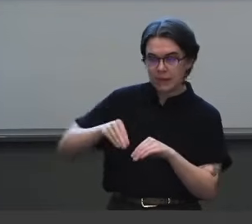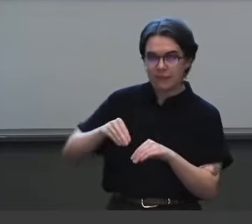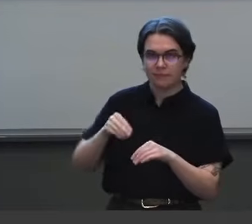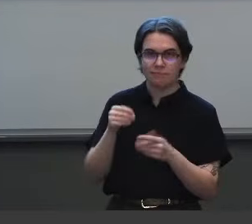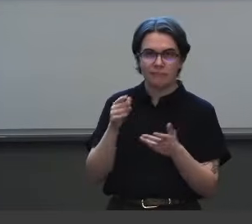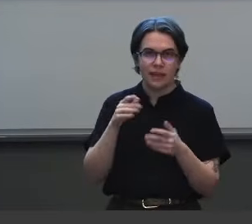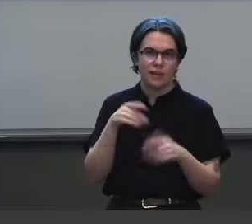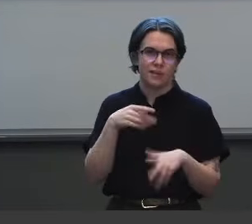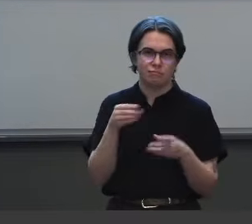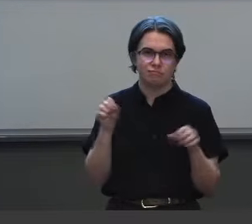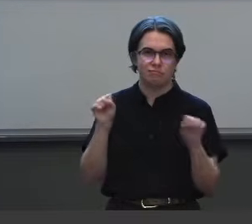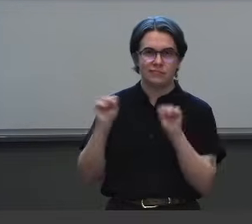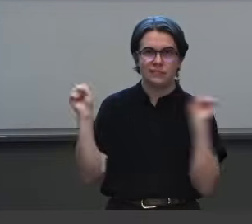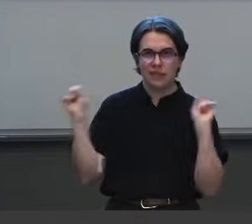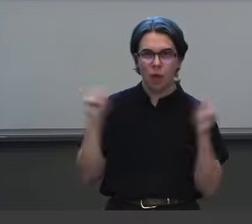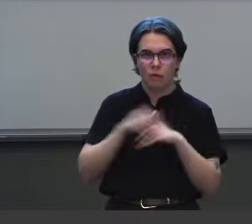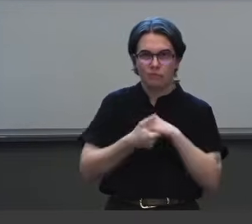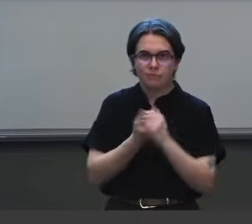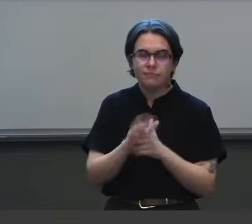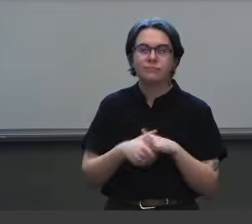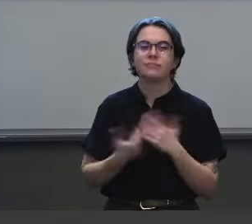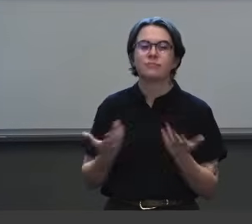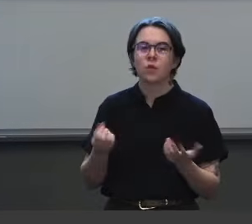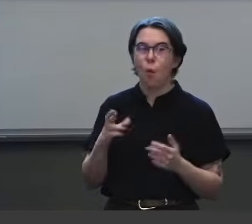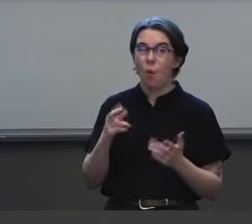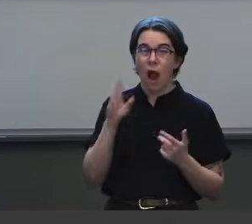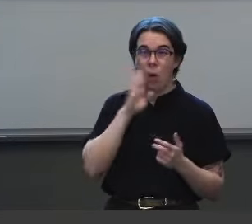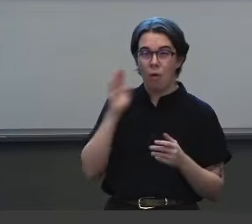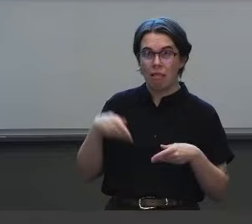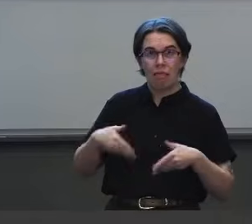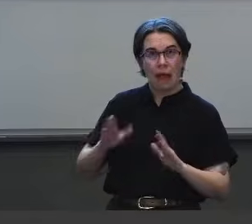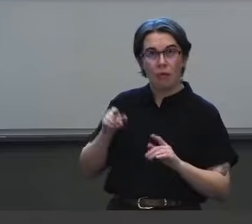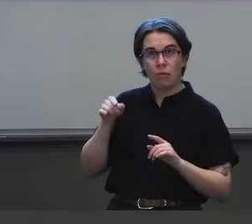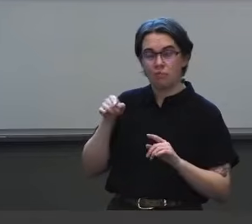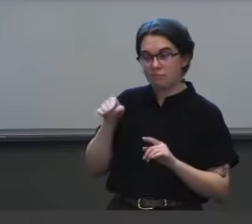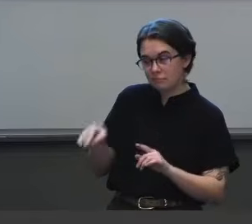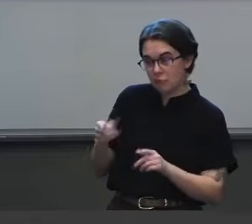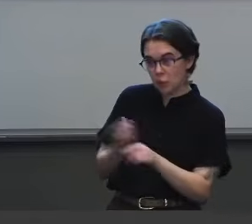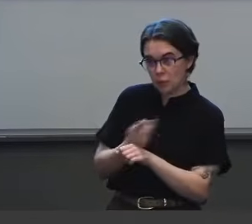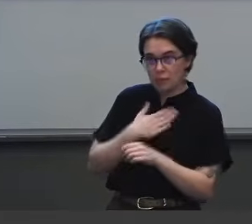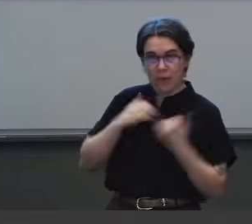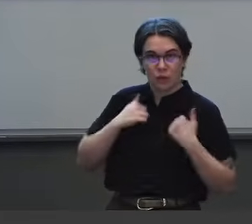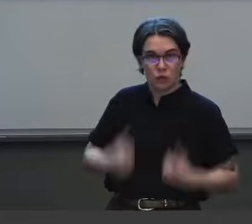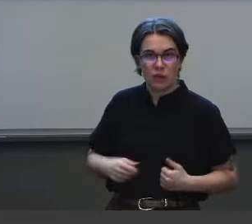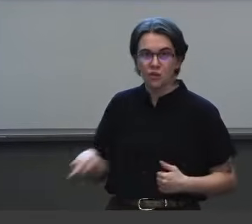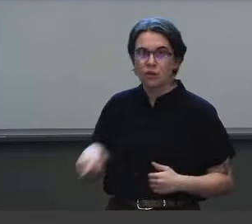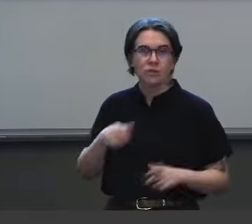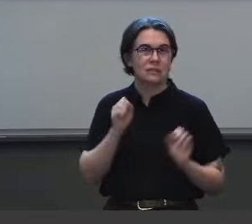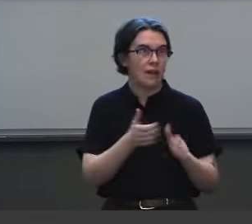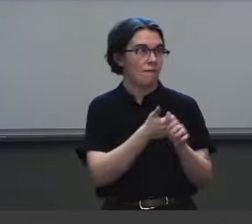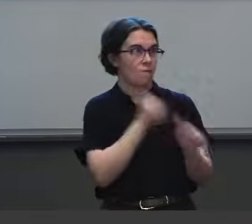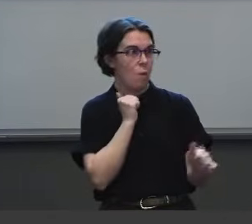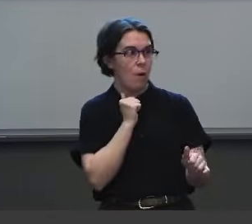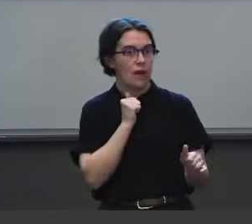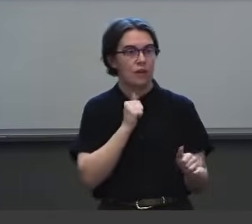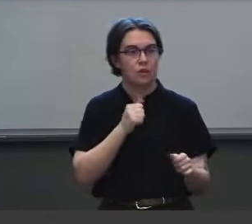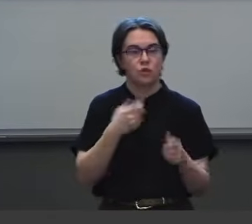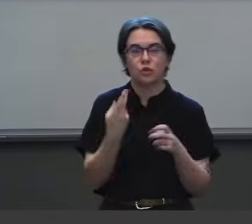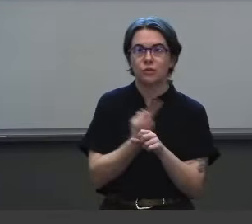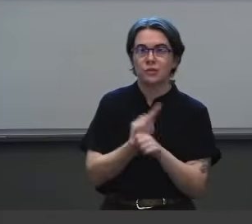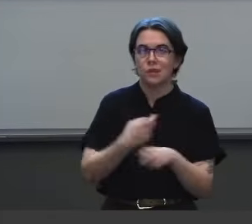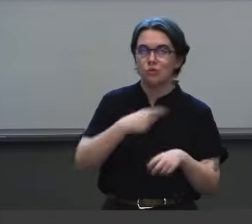he can use my sweater to avoid using the hand dryer. So this mother is discussing how the great lengths that she has to go